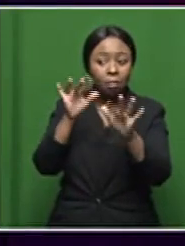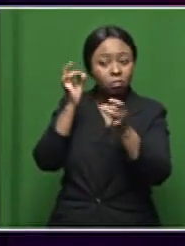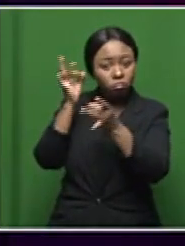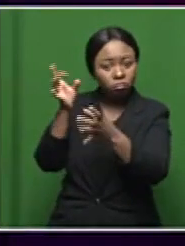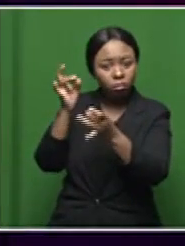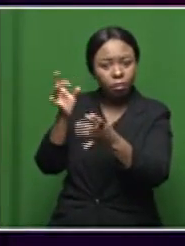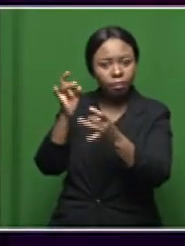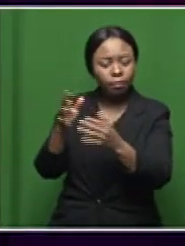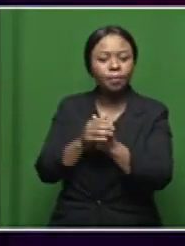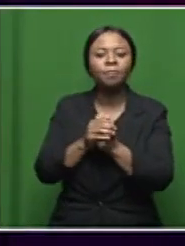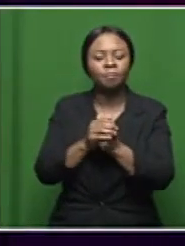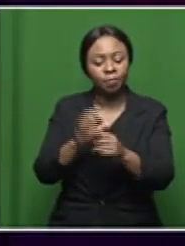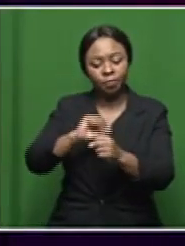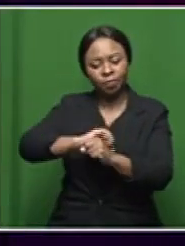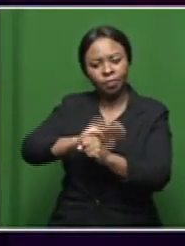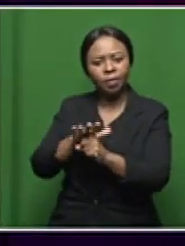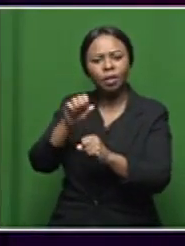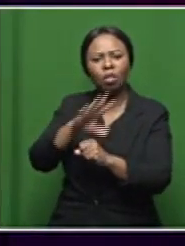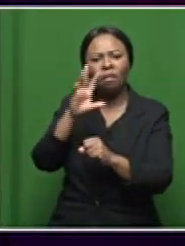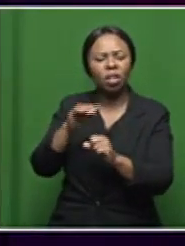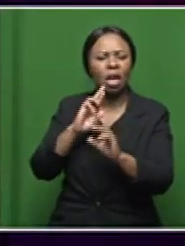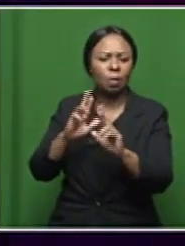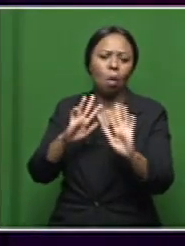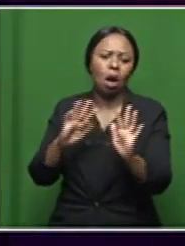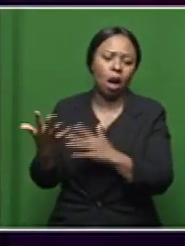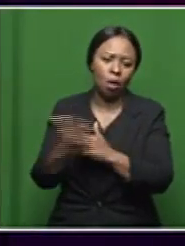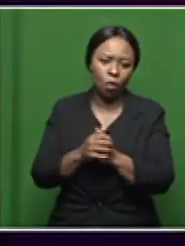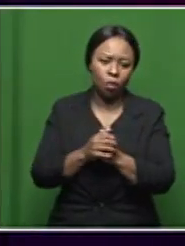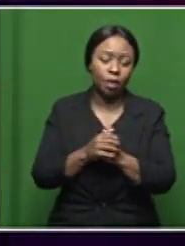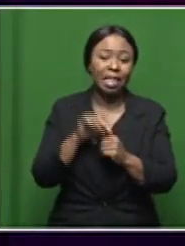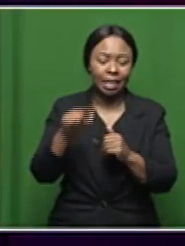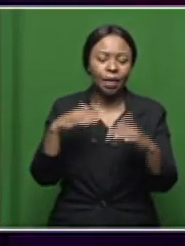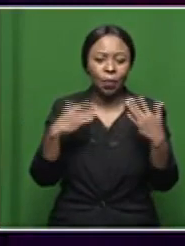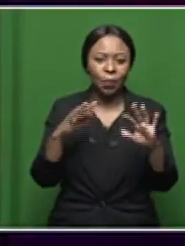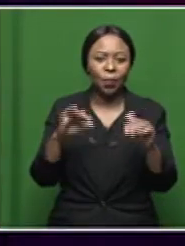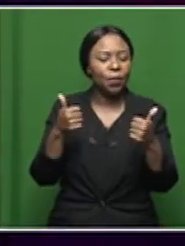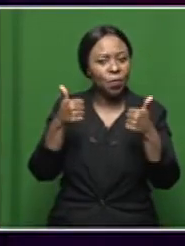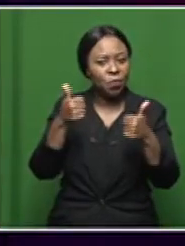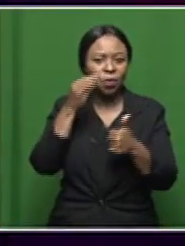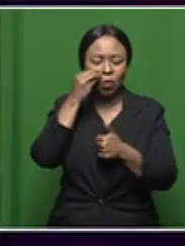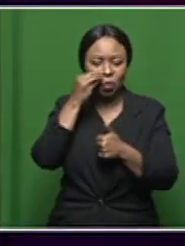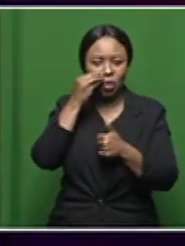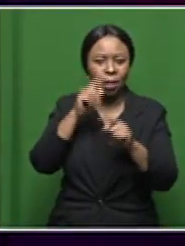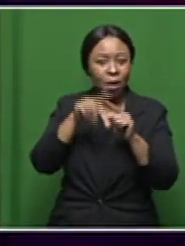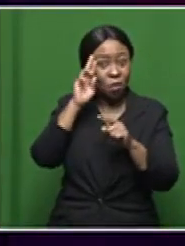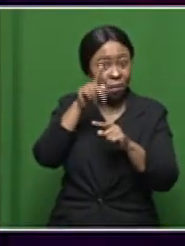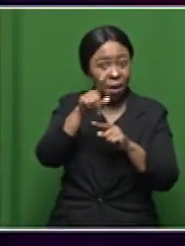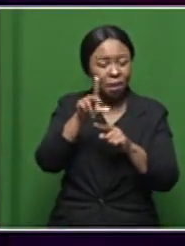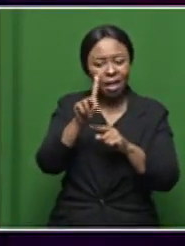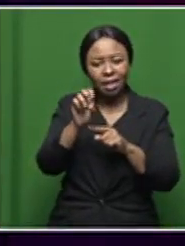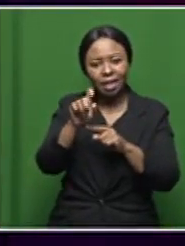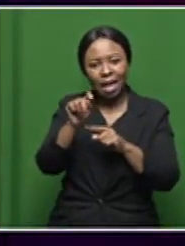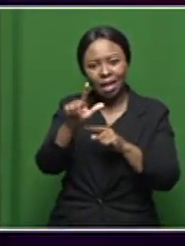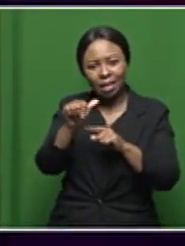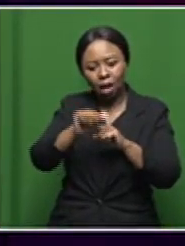health response towards COVID-19 in South Africa. Although this is great news, we need to remember that the Delta variant, which is more transmissible,